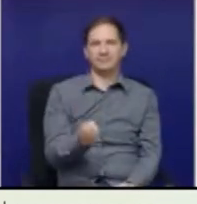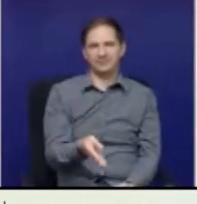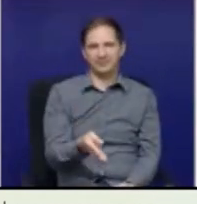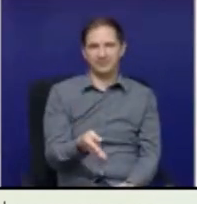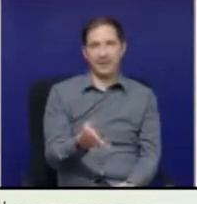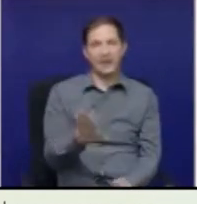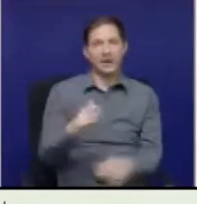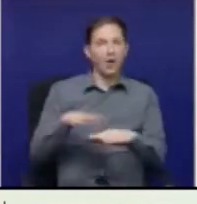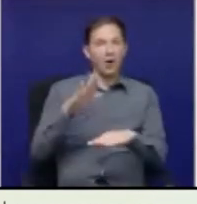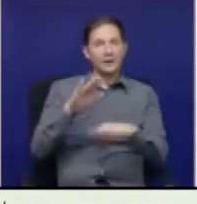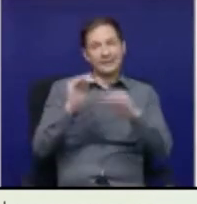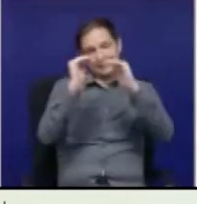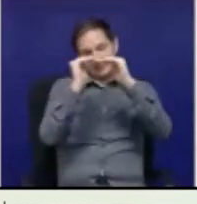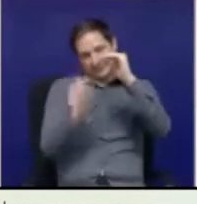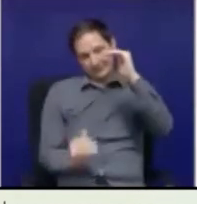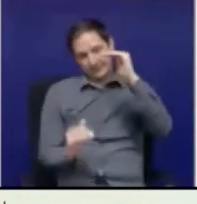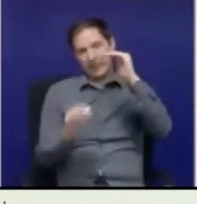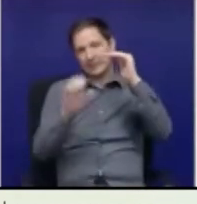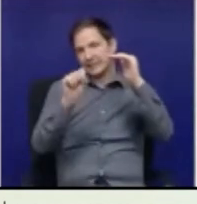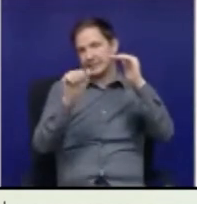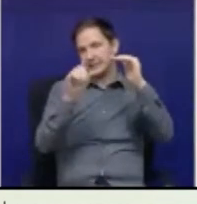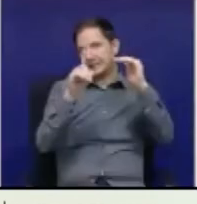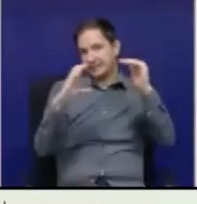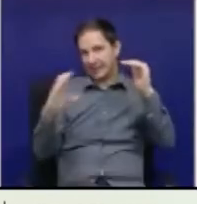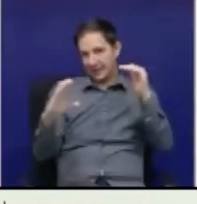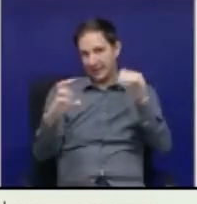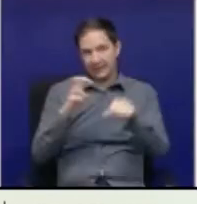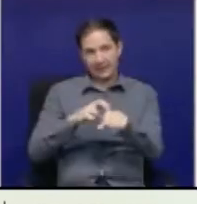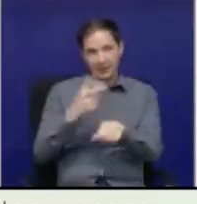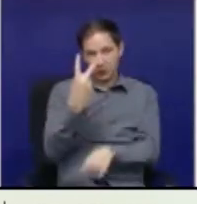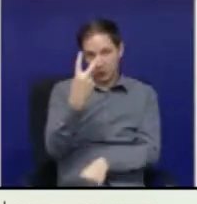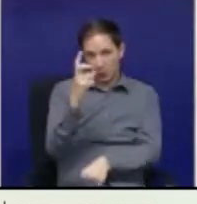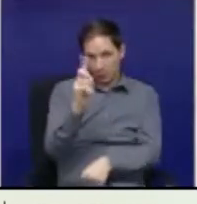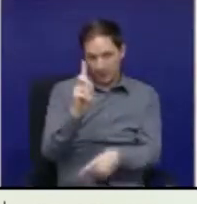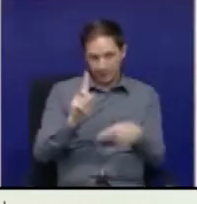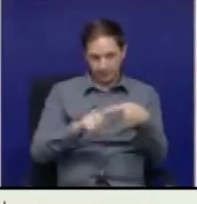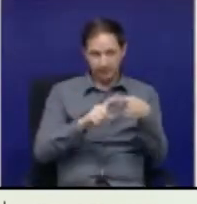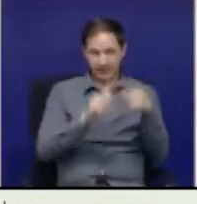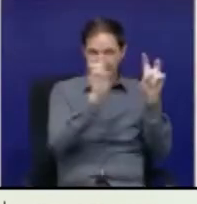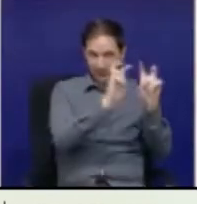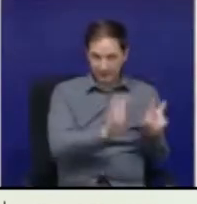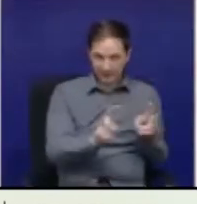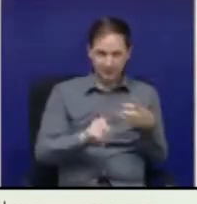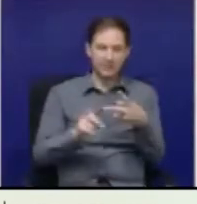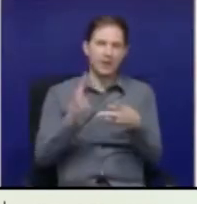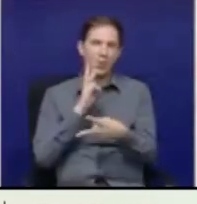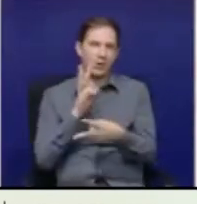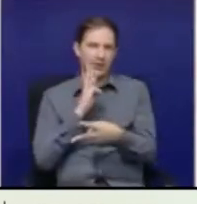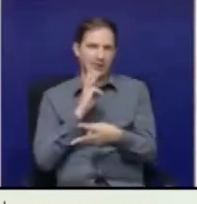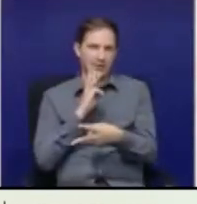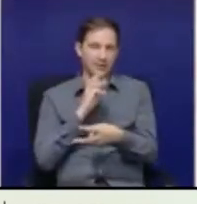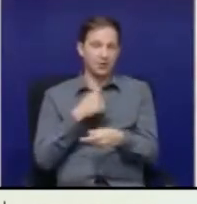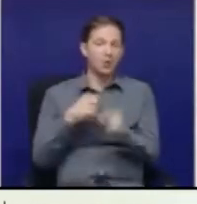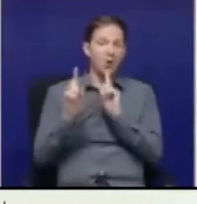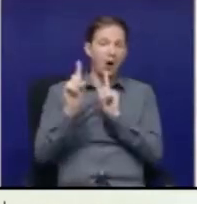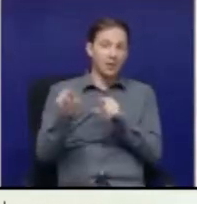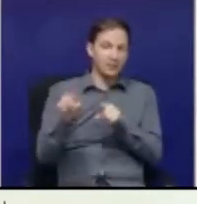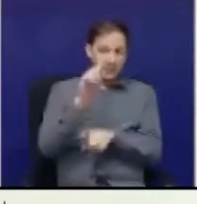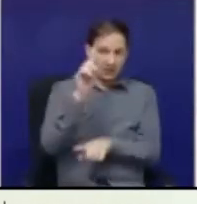in SADC, and they will require two things for us to exploit them. They'll require electricity and water. So in answering your